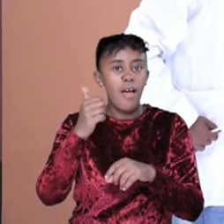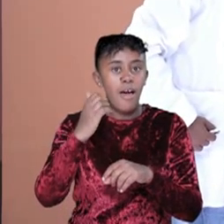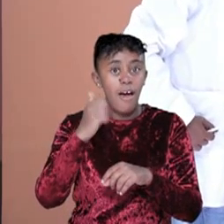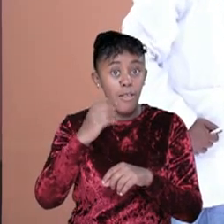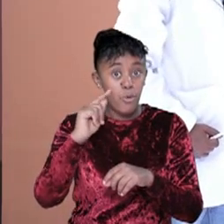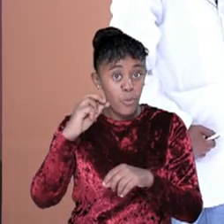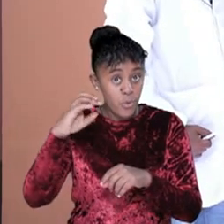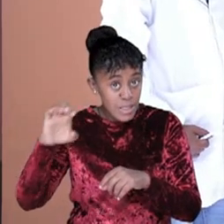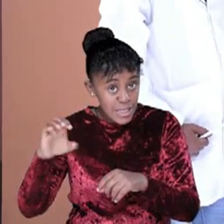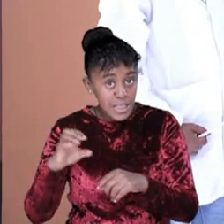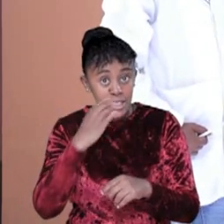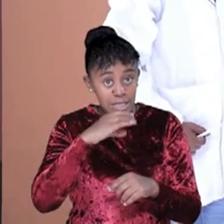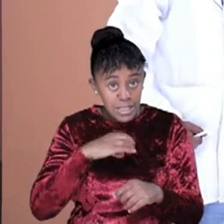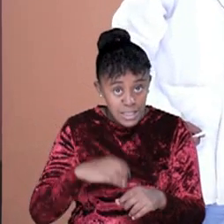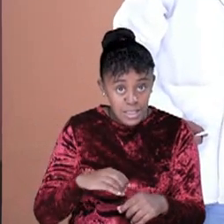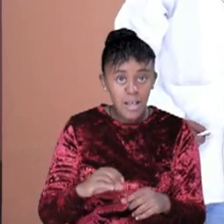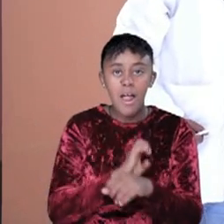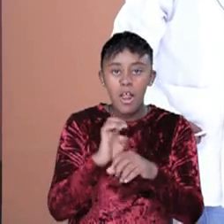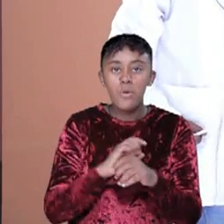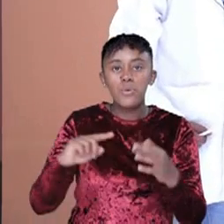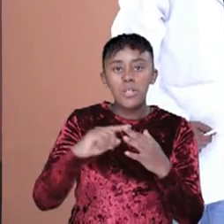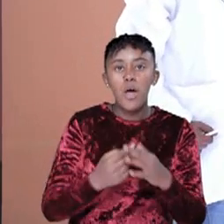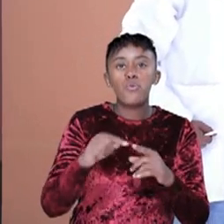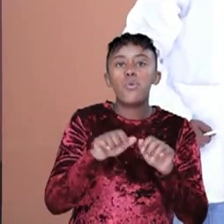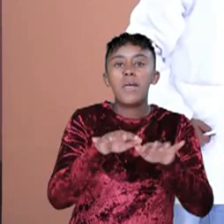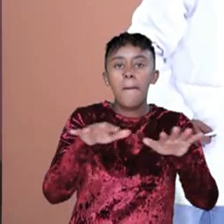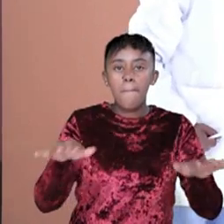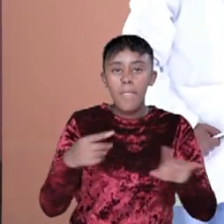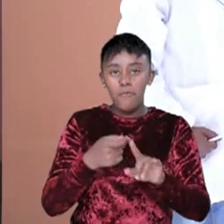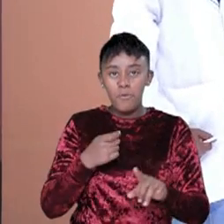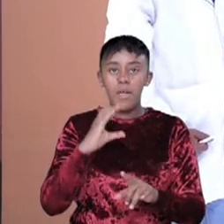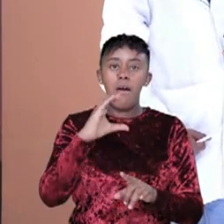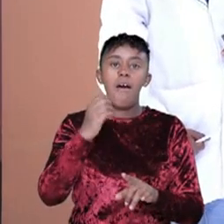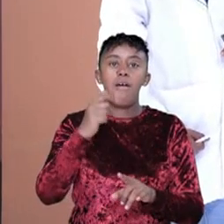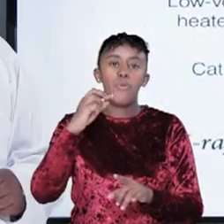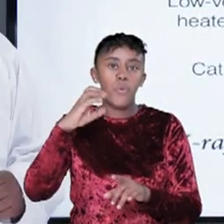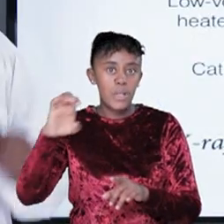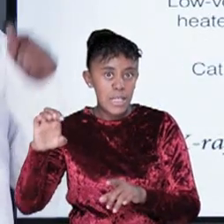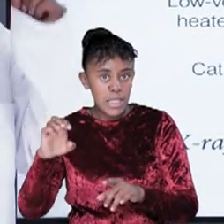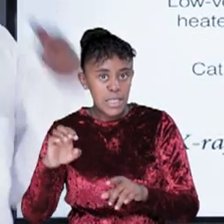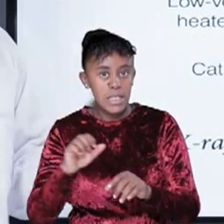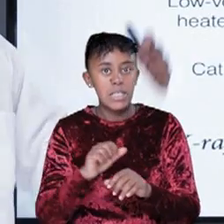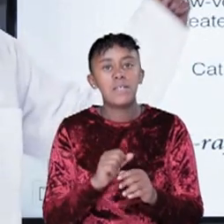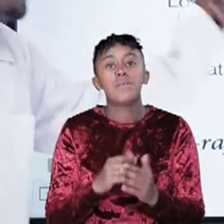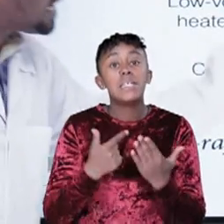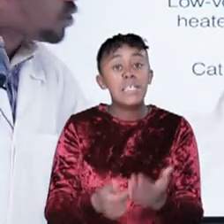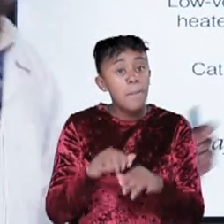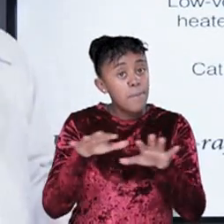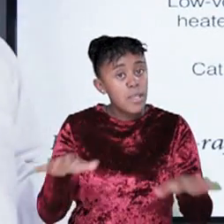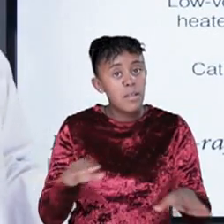cathode is heated, electron started to emit from the cathode surface. This